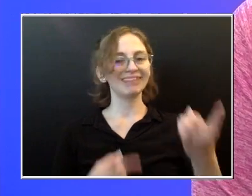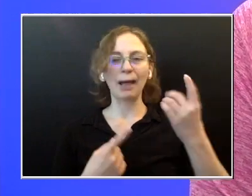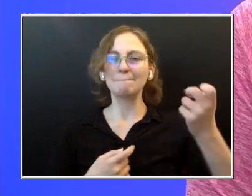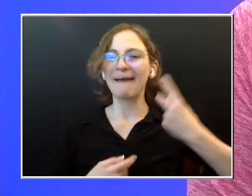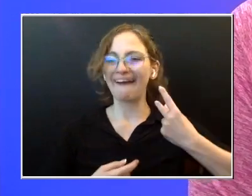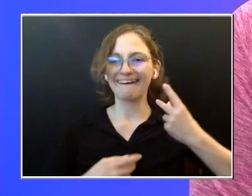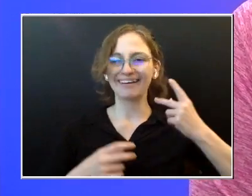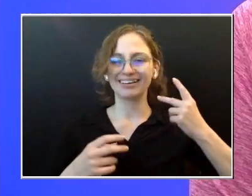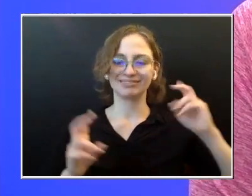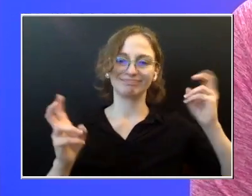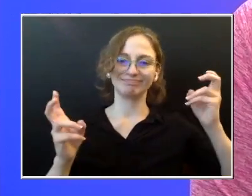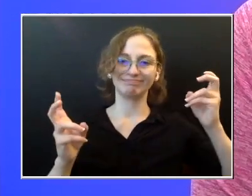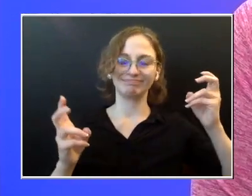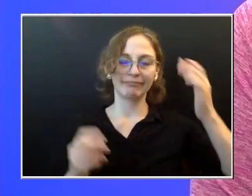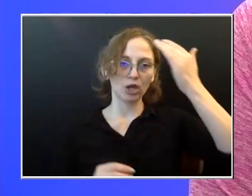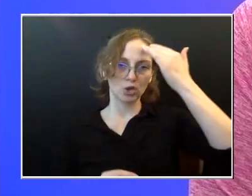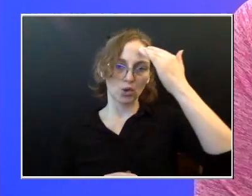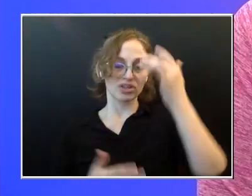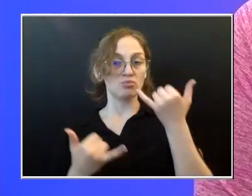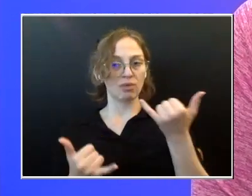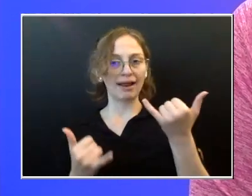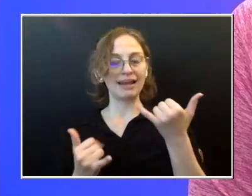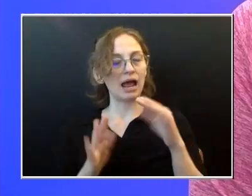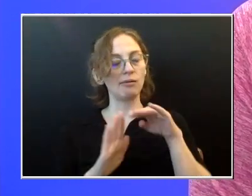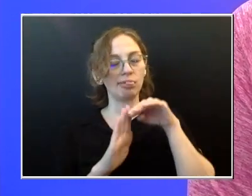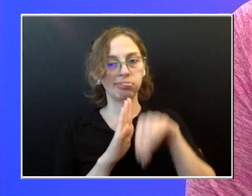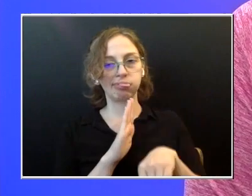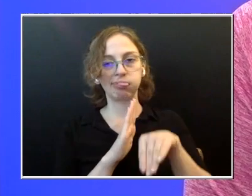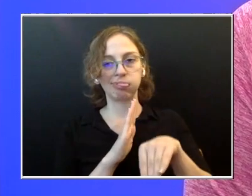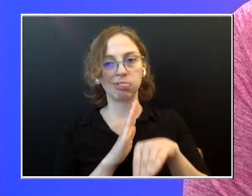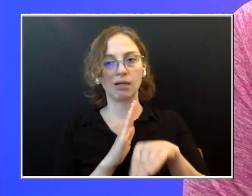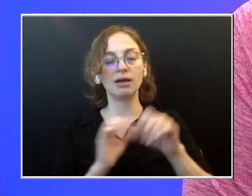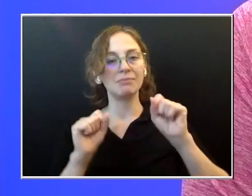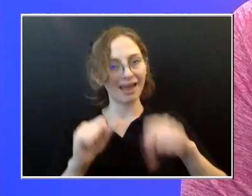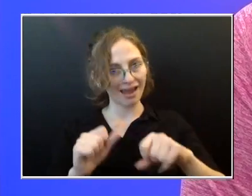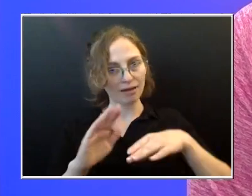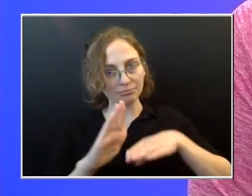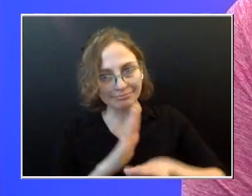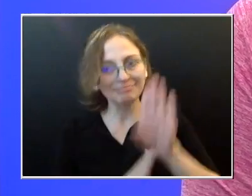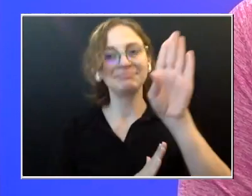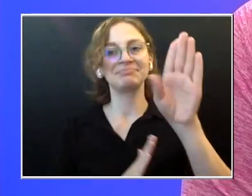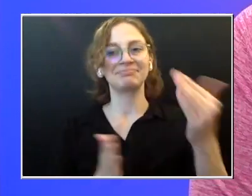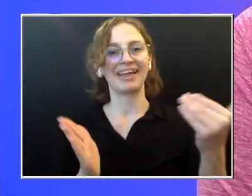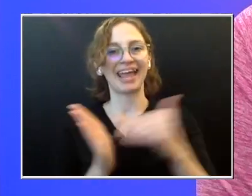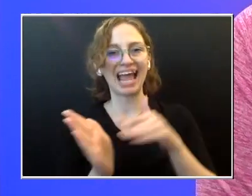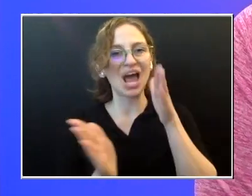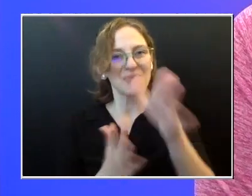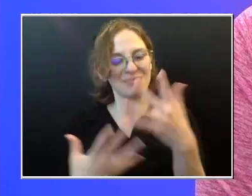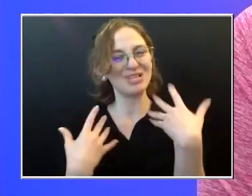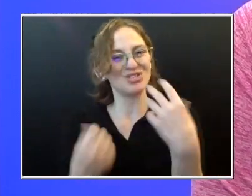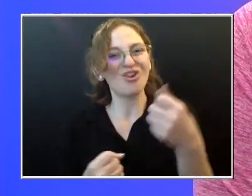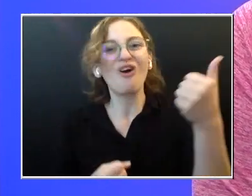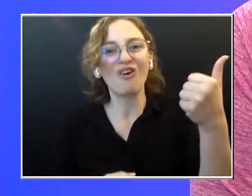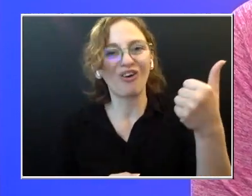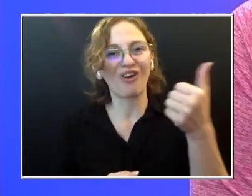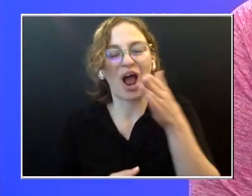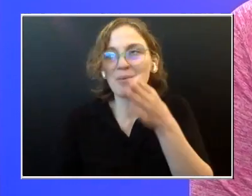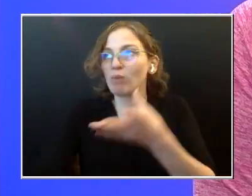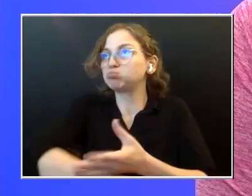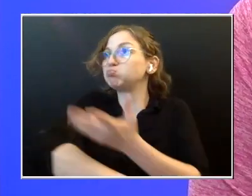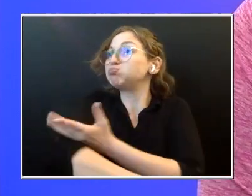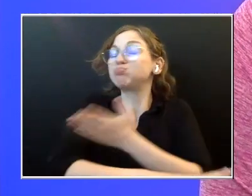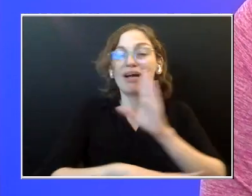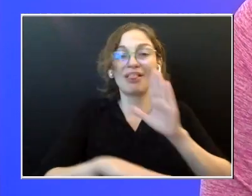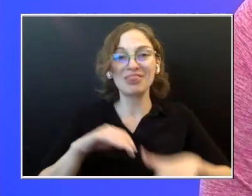this difficult time in my life, and I can be stronger, and this is I'm going to be better than I ever was before, because I truly do